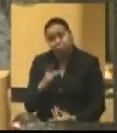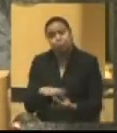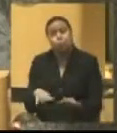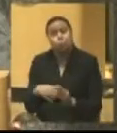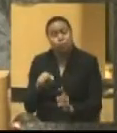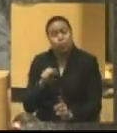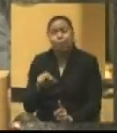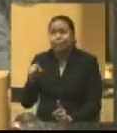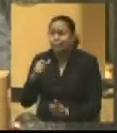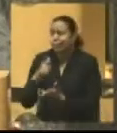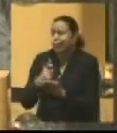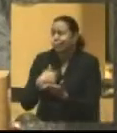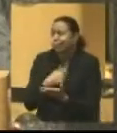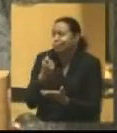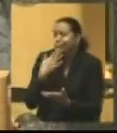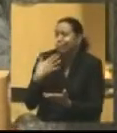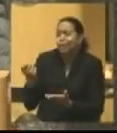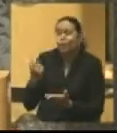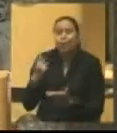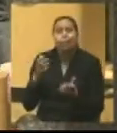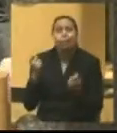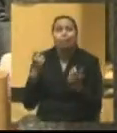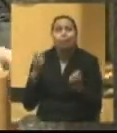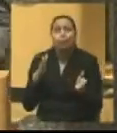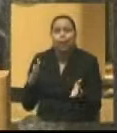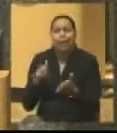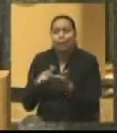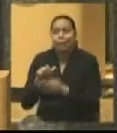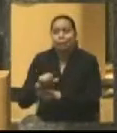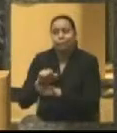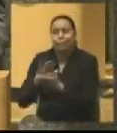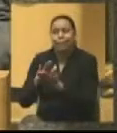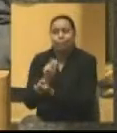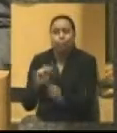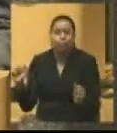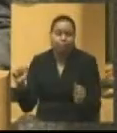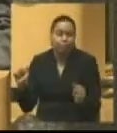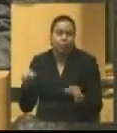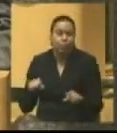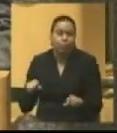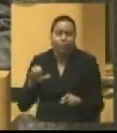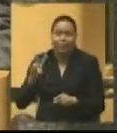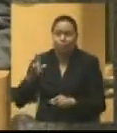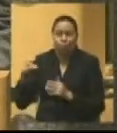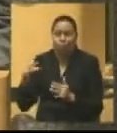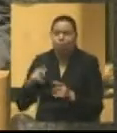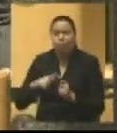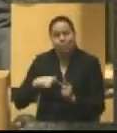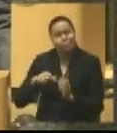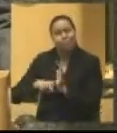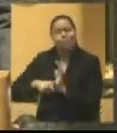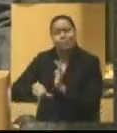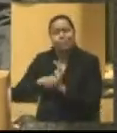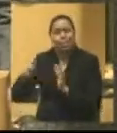own right, and it helps us appreciate one of the many ways the slaves were freed during the Civil War. But I want to make a different point about the story,